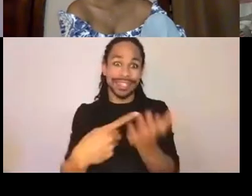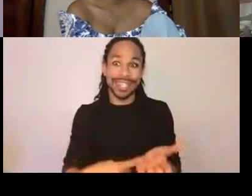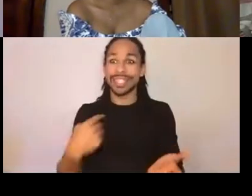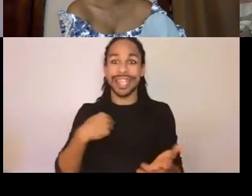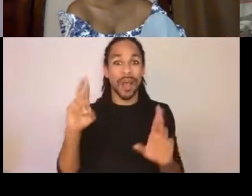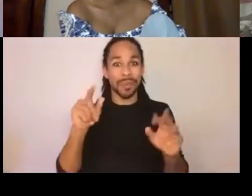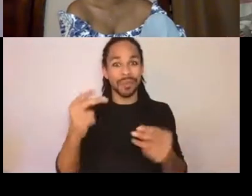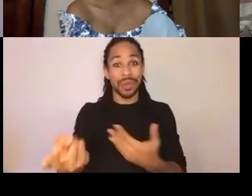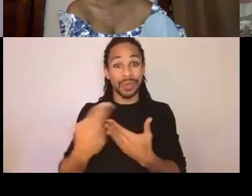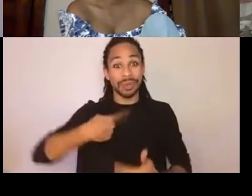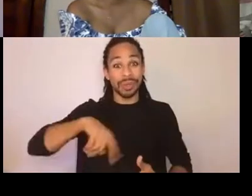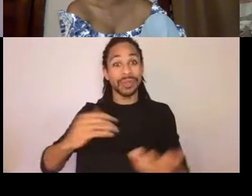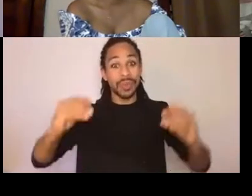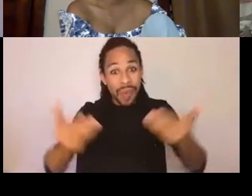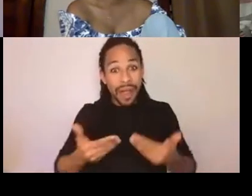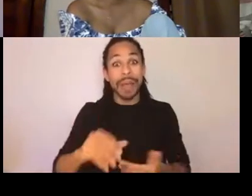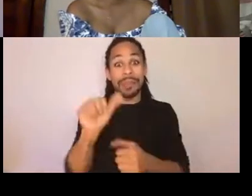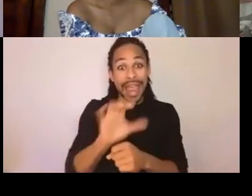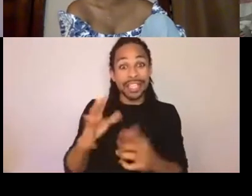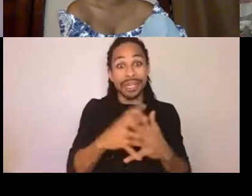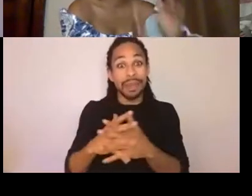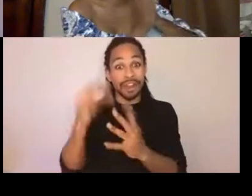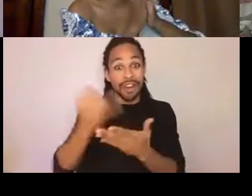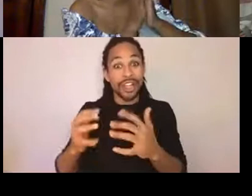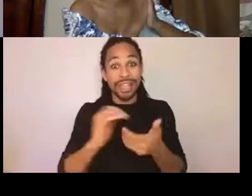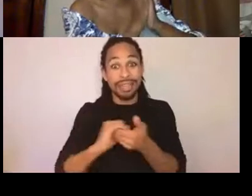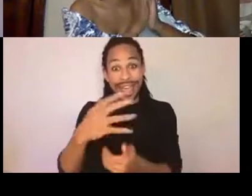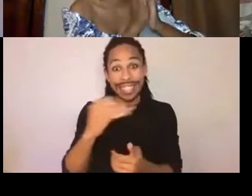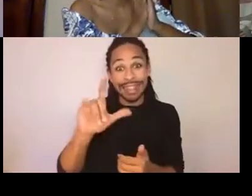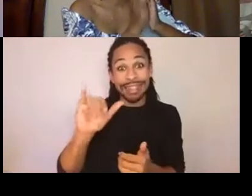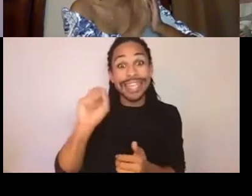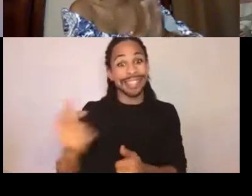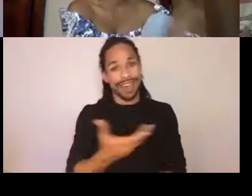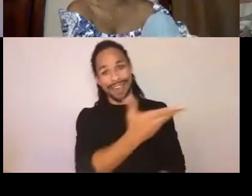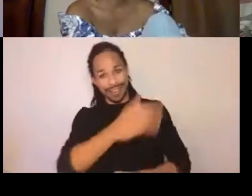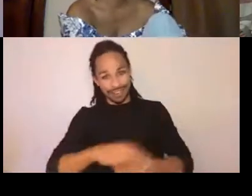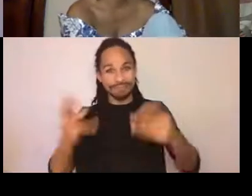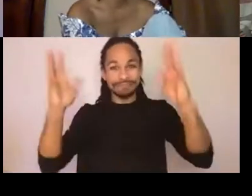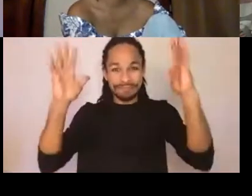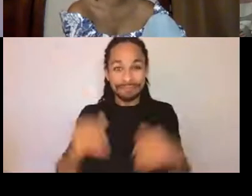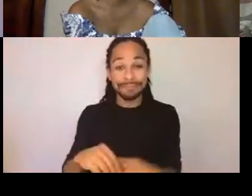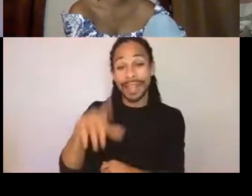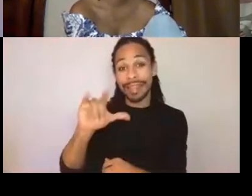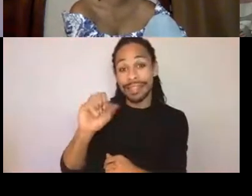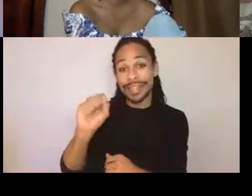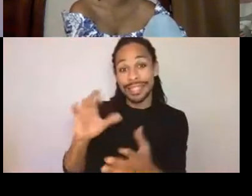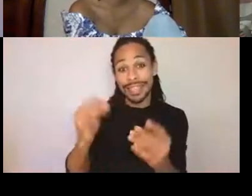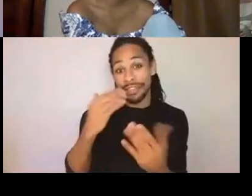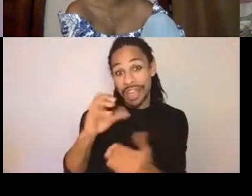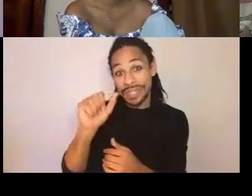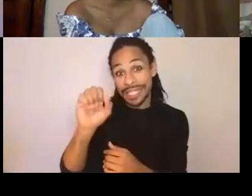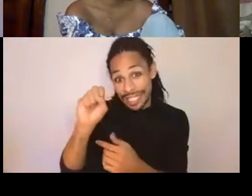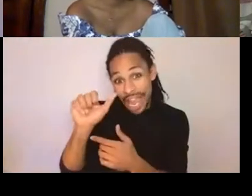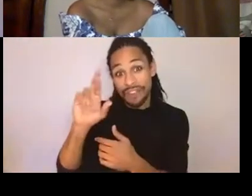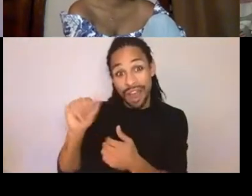Asian American Arts Alliance and our panelists. Welcome, Lisa. Thank you, Sarah. And thank you to the Rubin Foundation and William